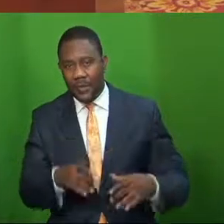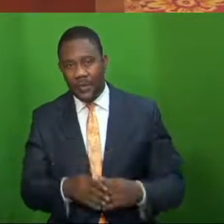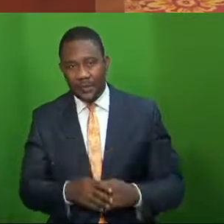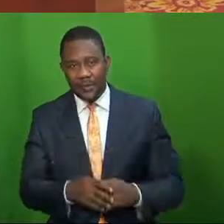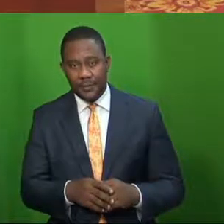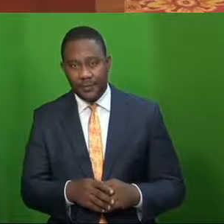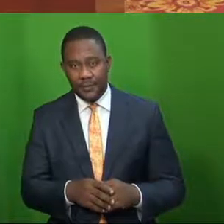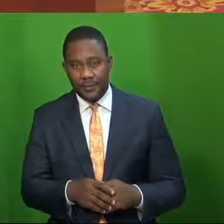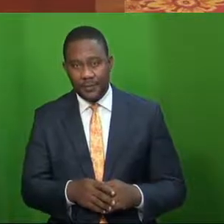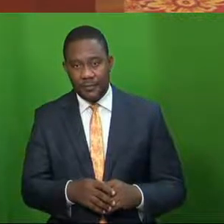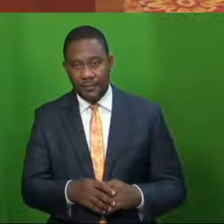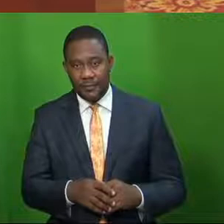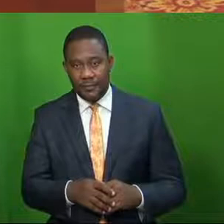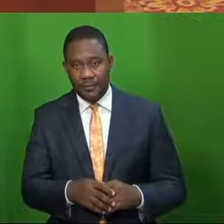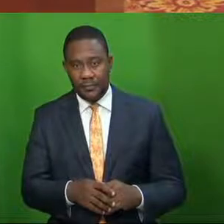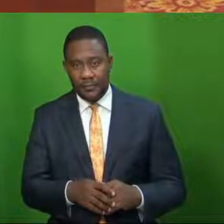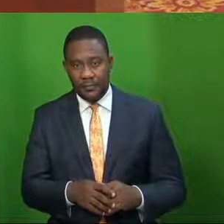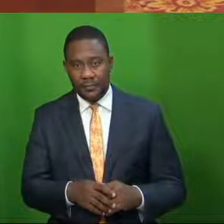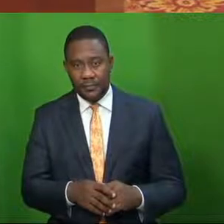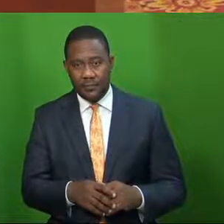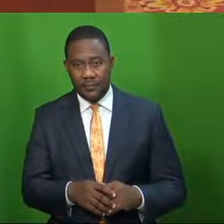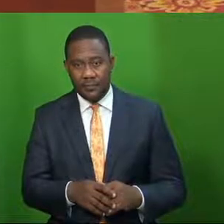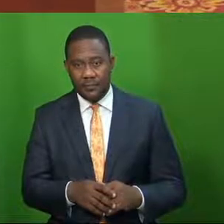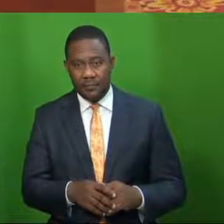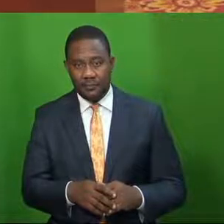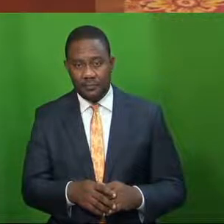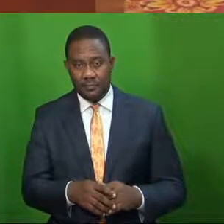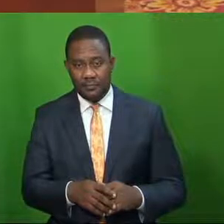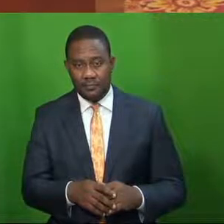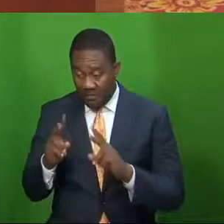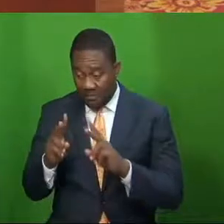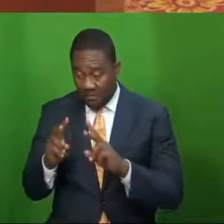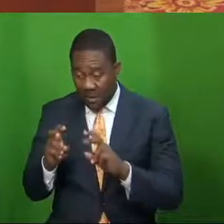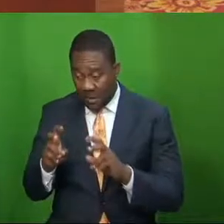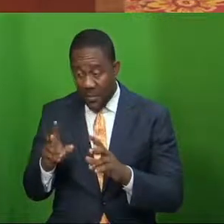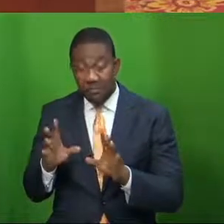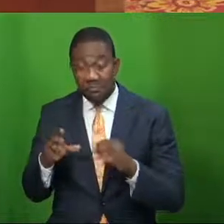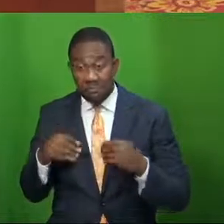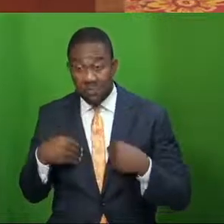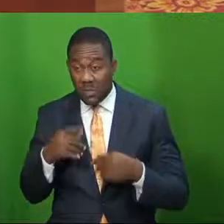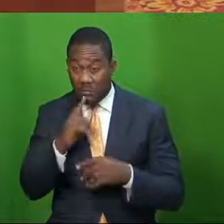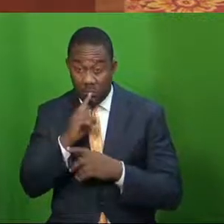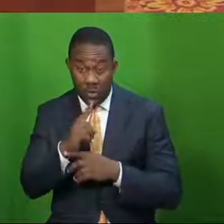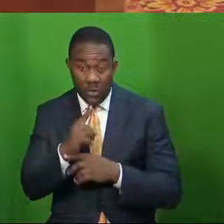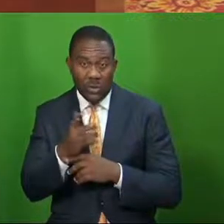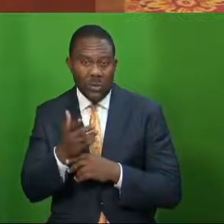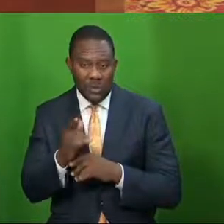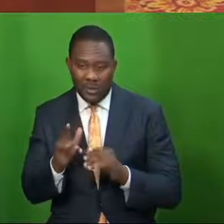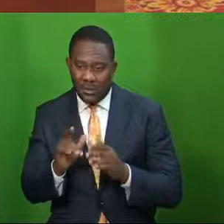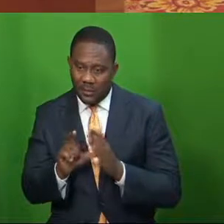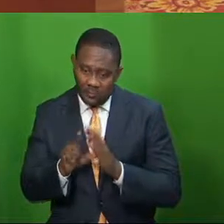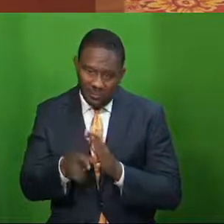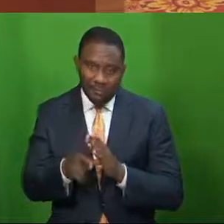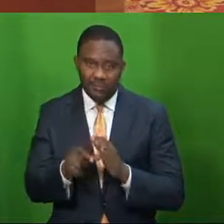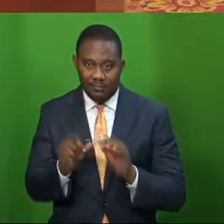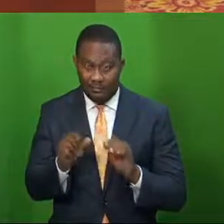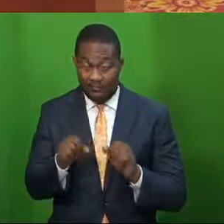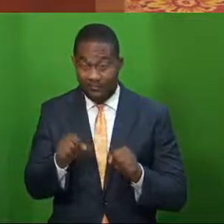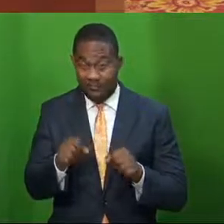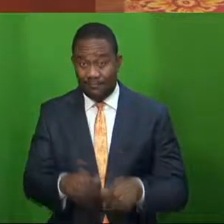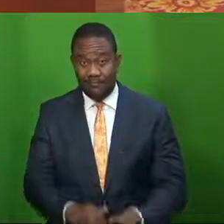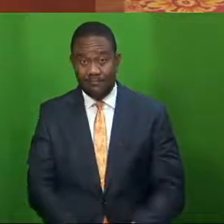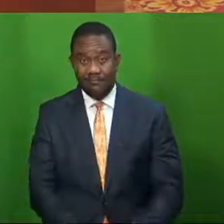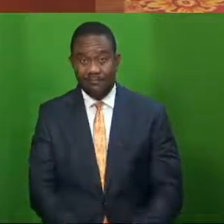it. After they themselves have convinced themselves about the veracity of the